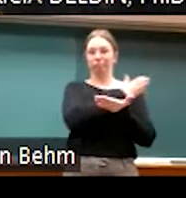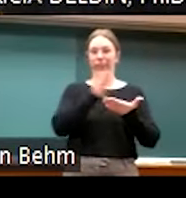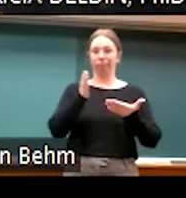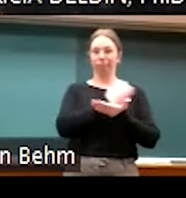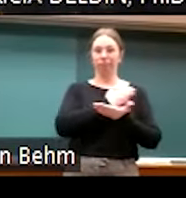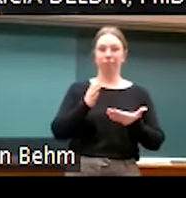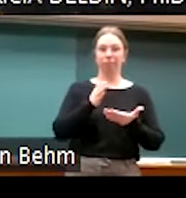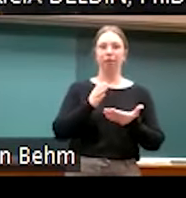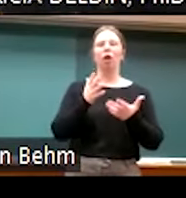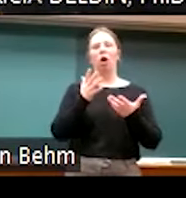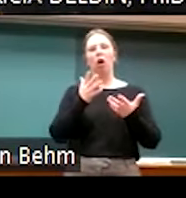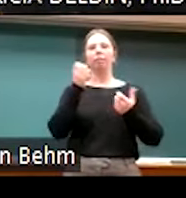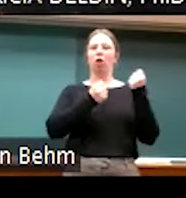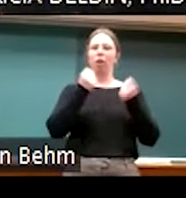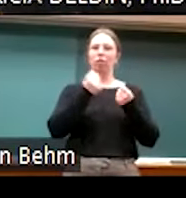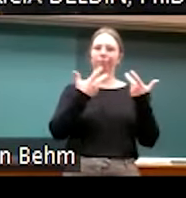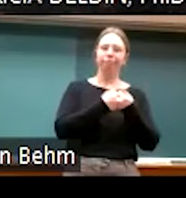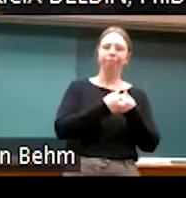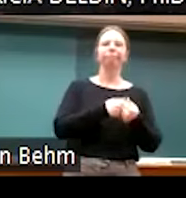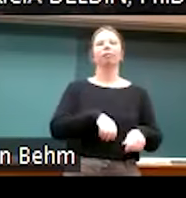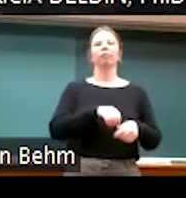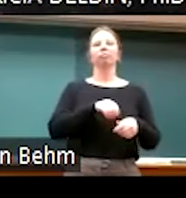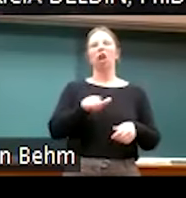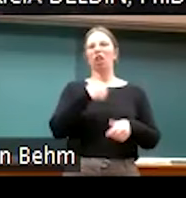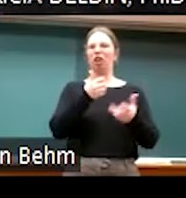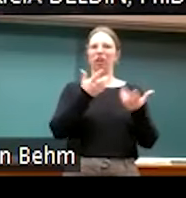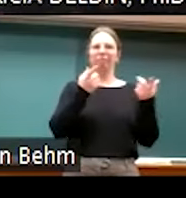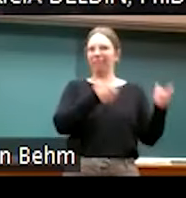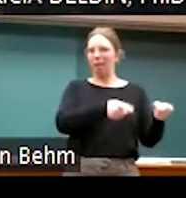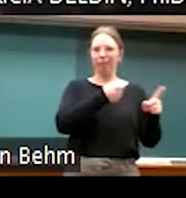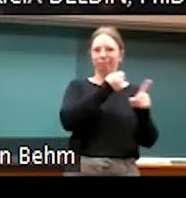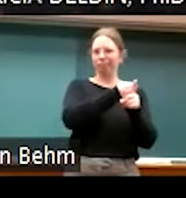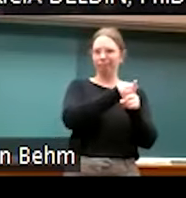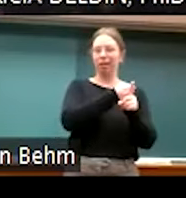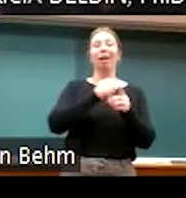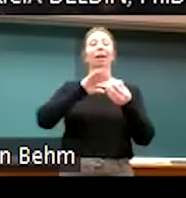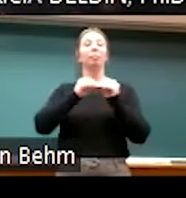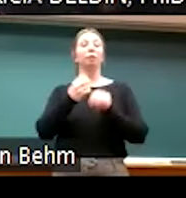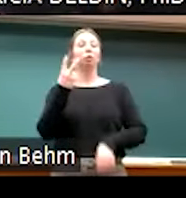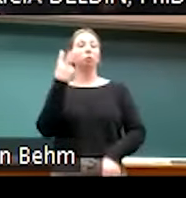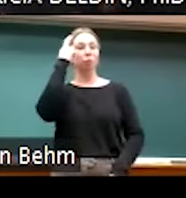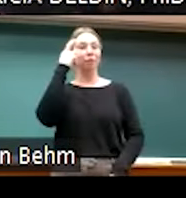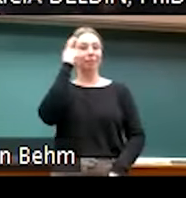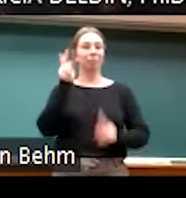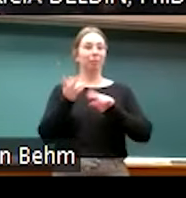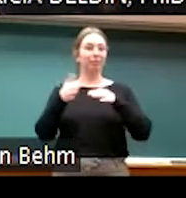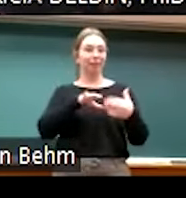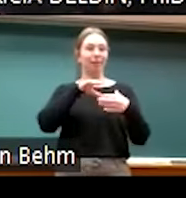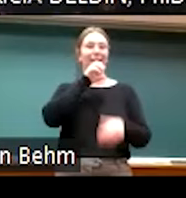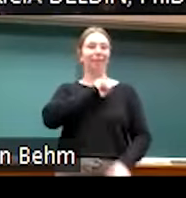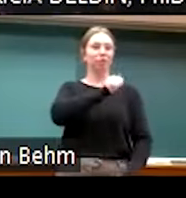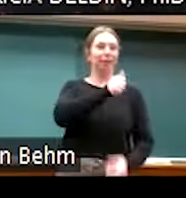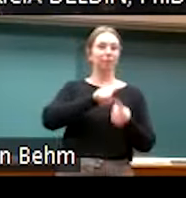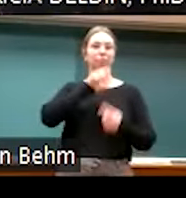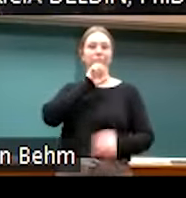could be car accidents and other kinds of things. But the number two cause of death in 10 to 14 year olds is suicide. To